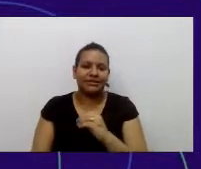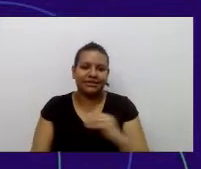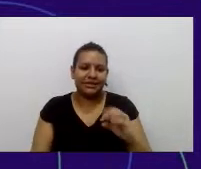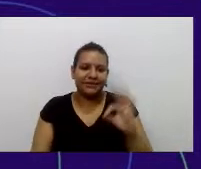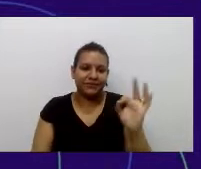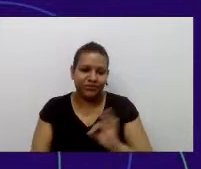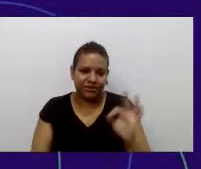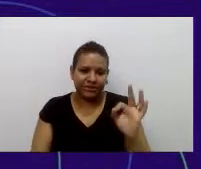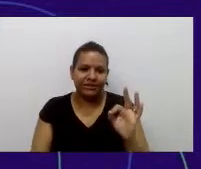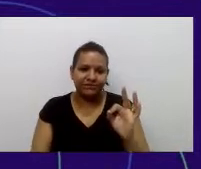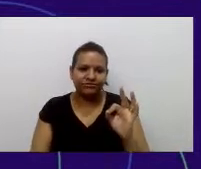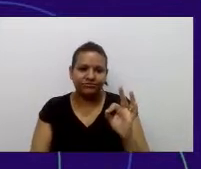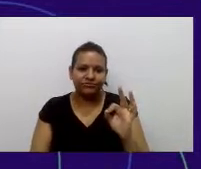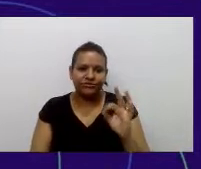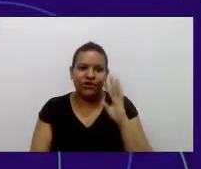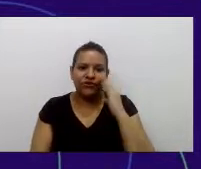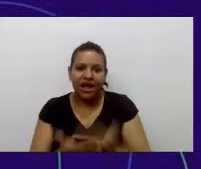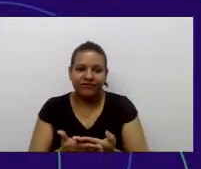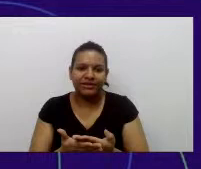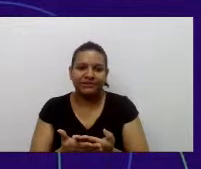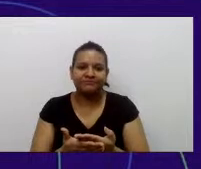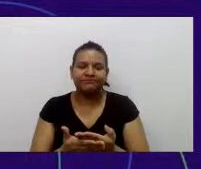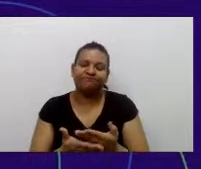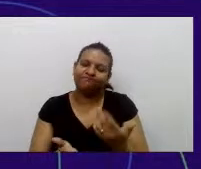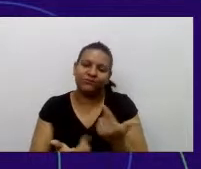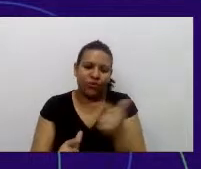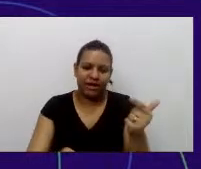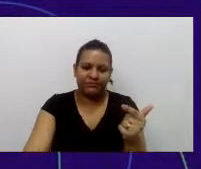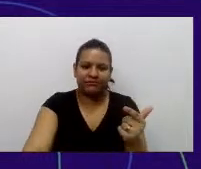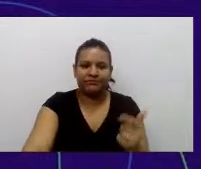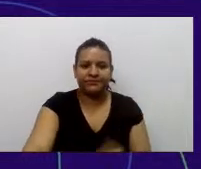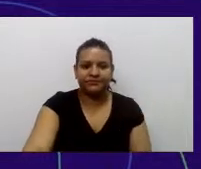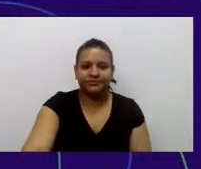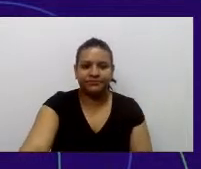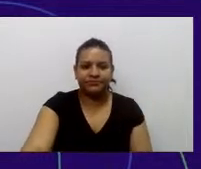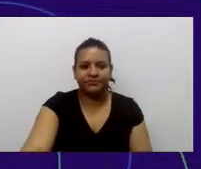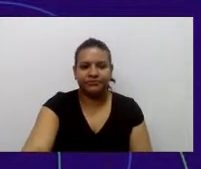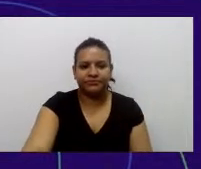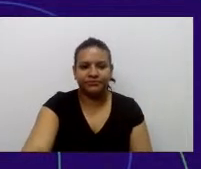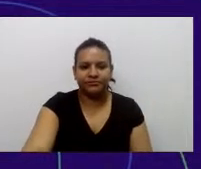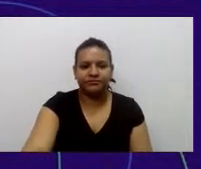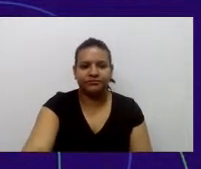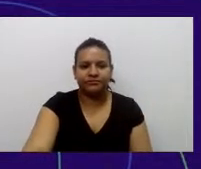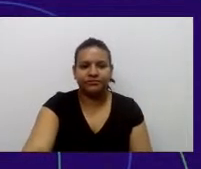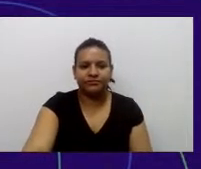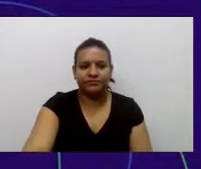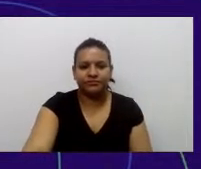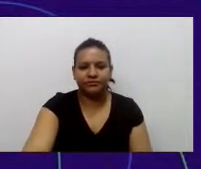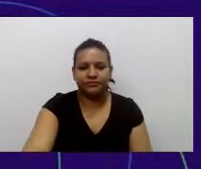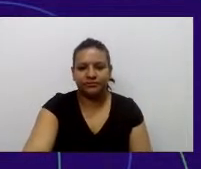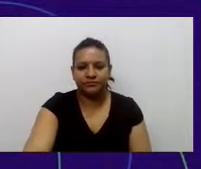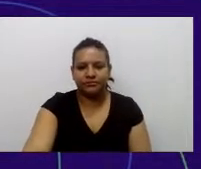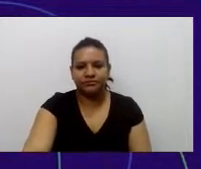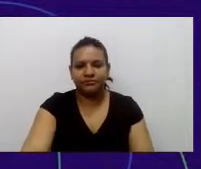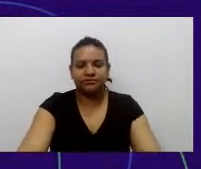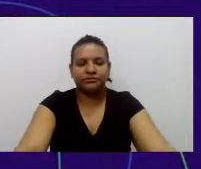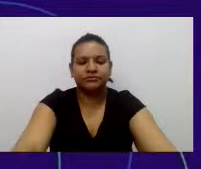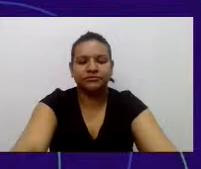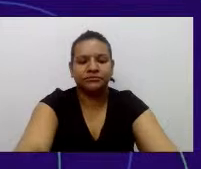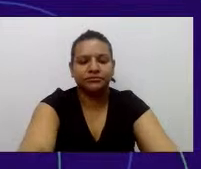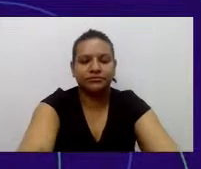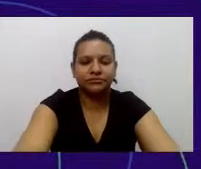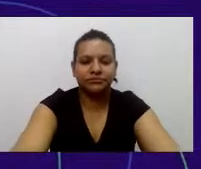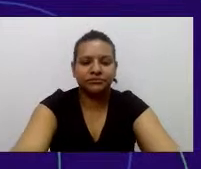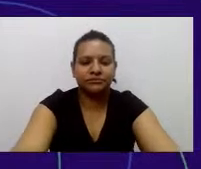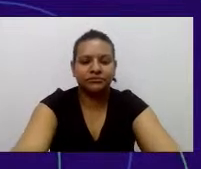responsible when we use AI, but we also in this workshop, we'll